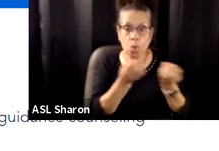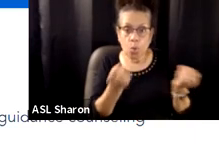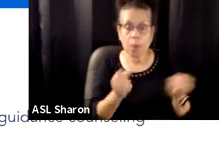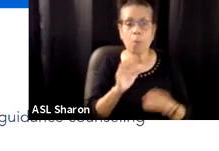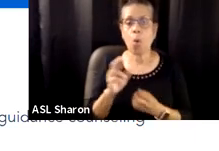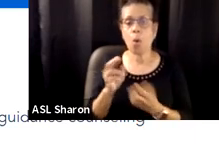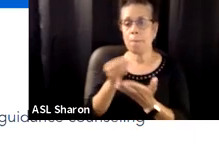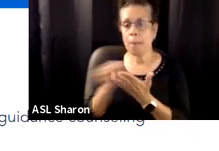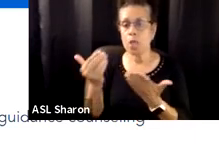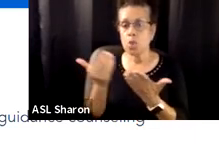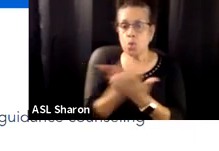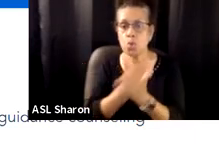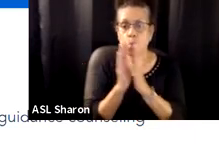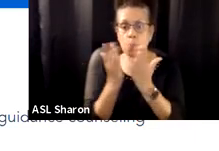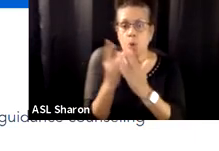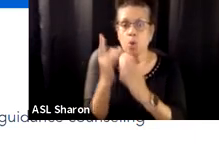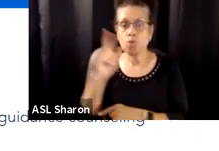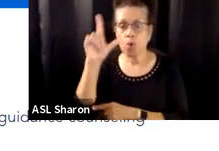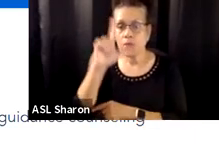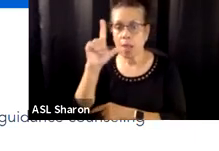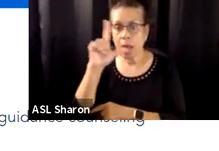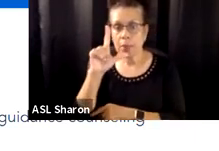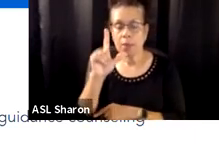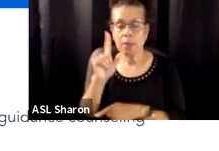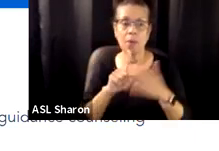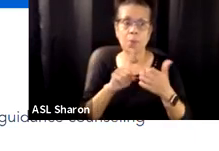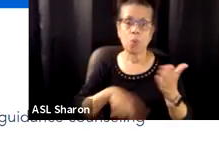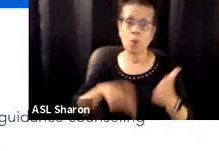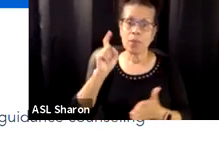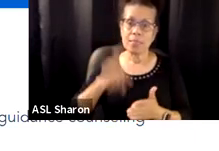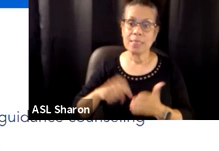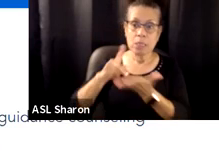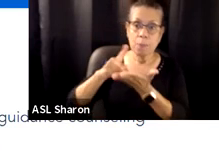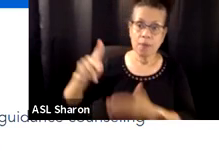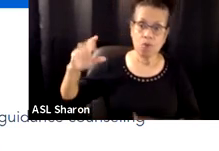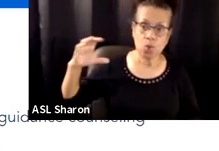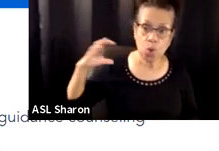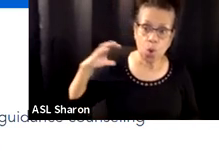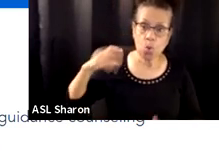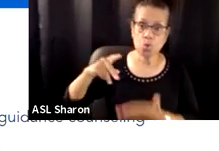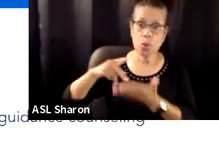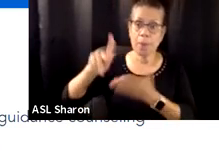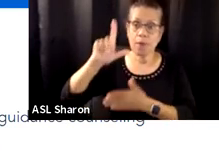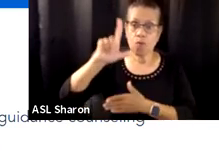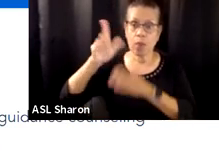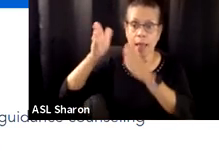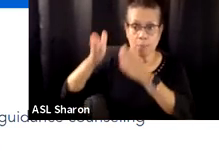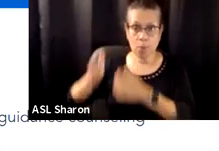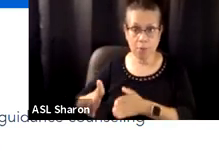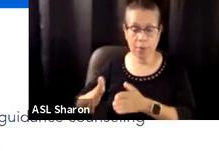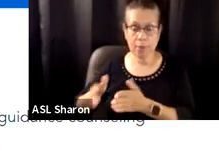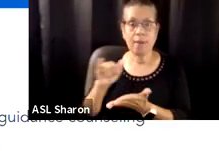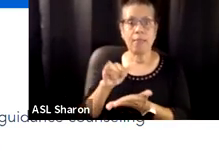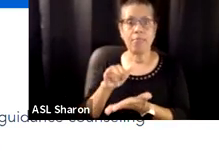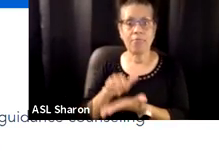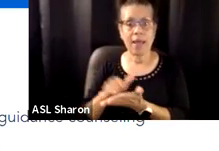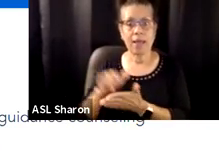collections for libraries but then the funding that we need to pay for coaches or pay for librarians might come in